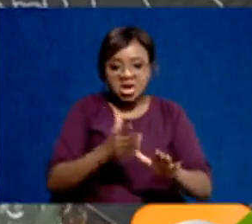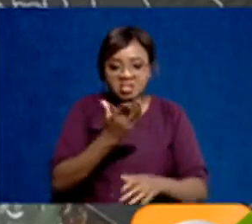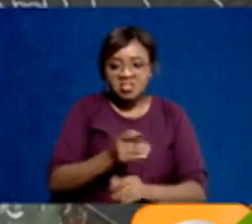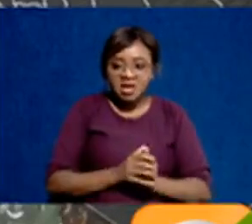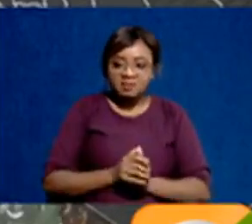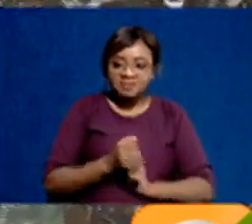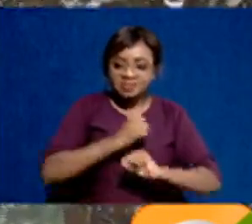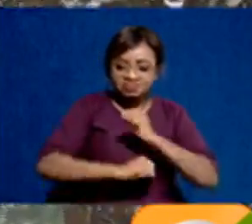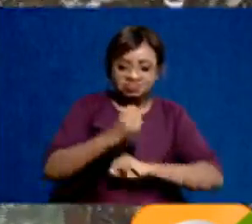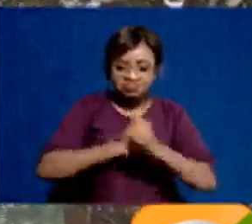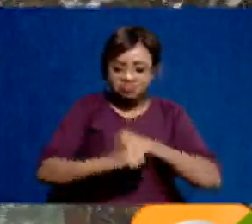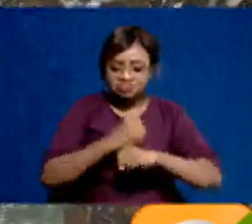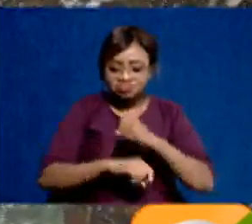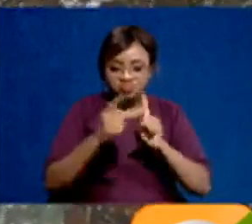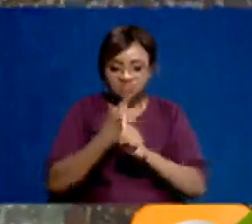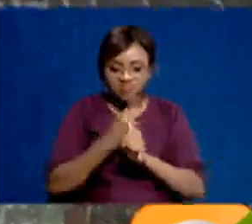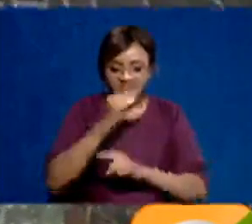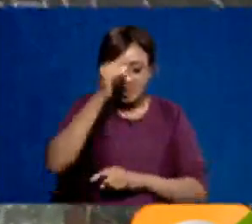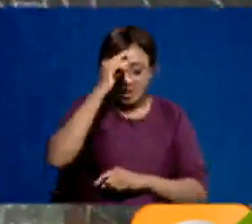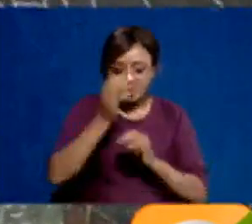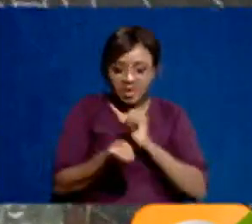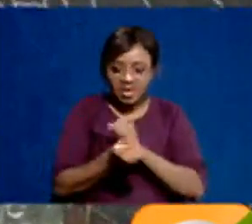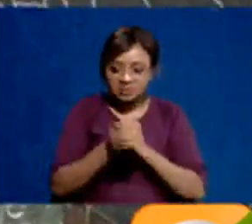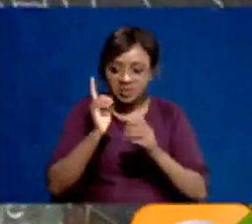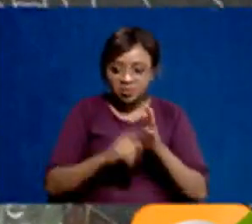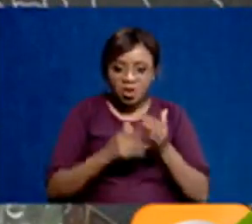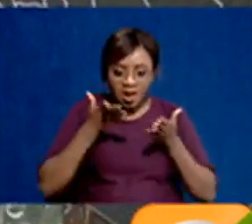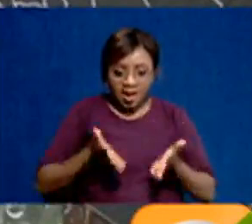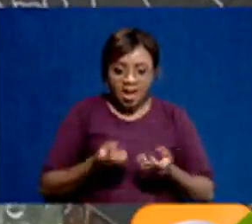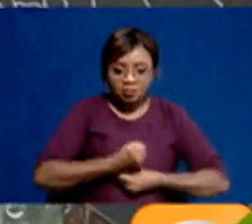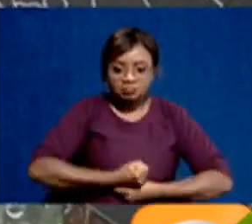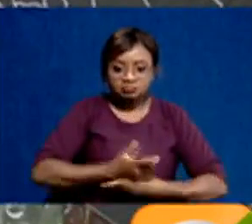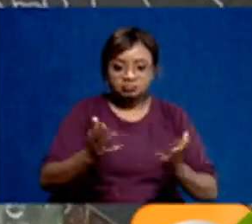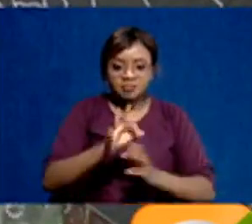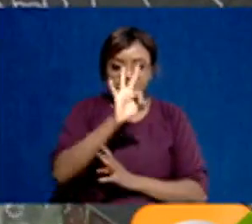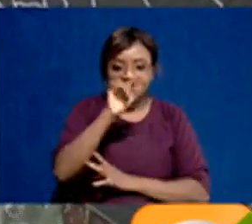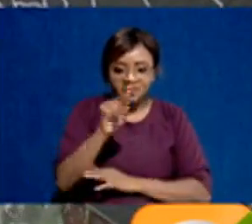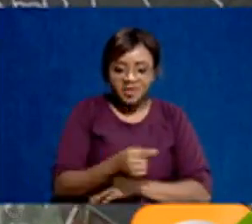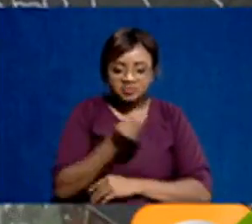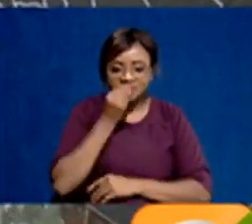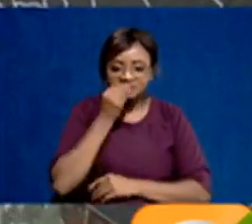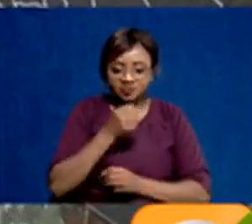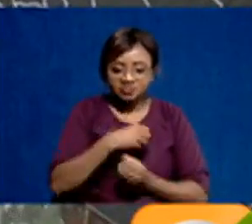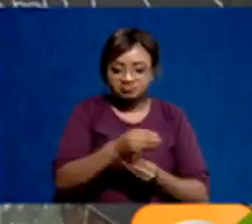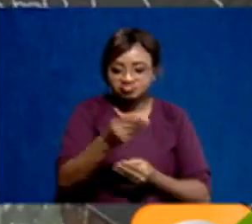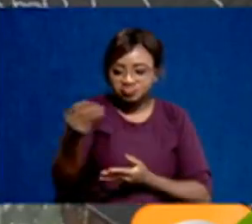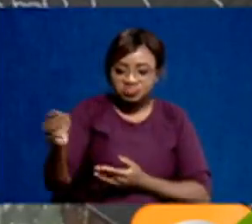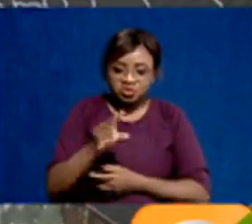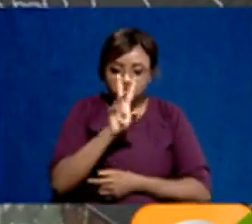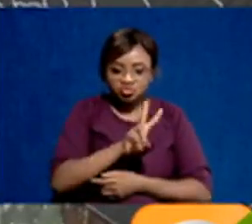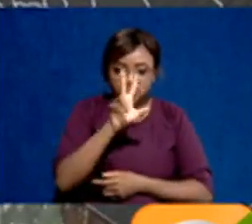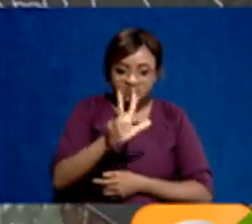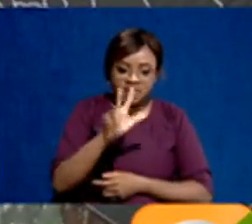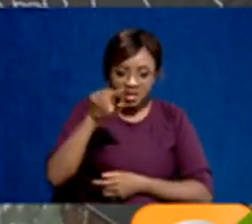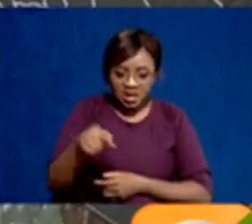multifaceted response efforts, the government indicated that it has so far distributed 3,000 metric tons of food to 23 counties and a total